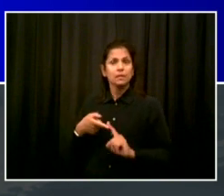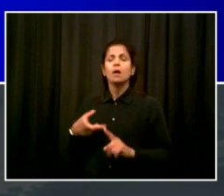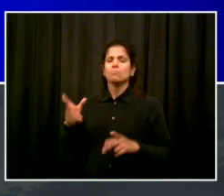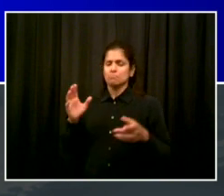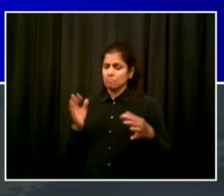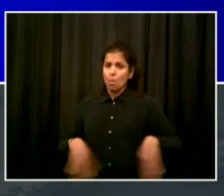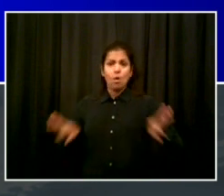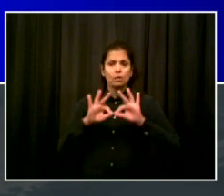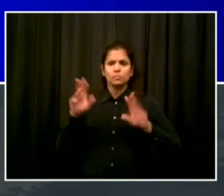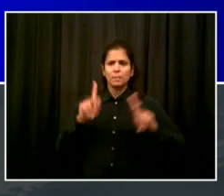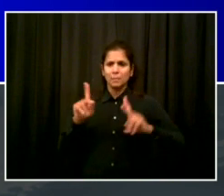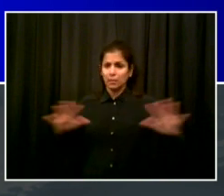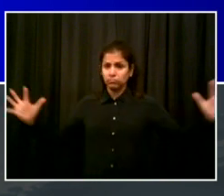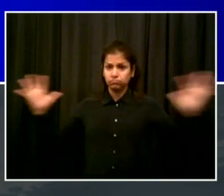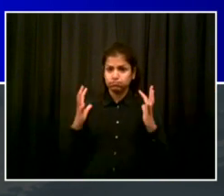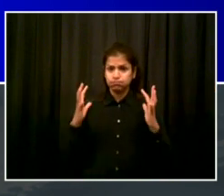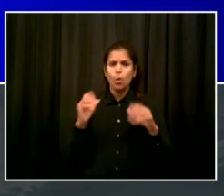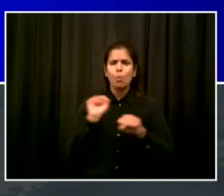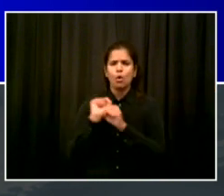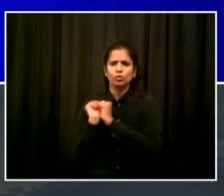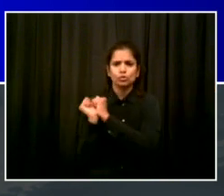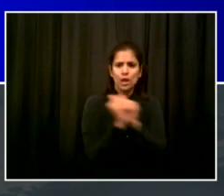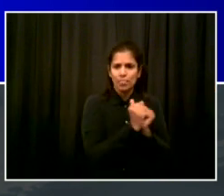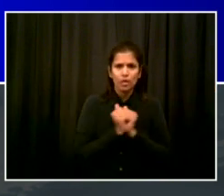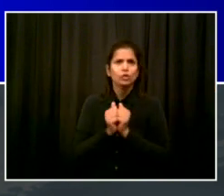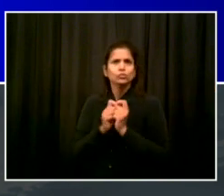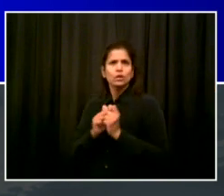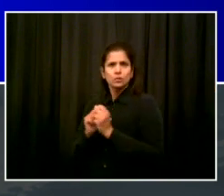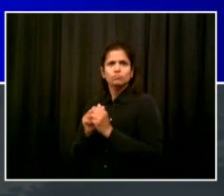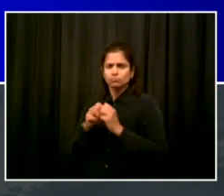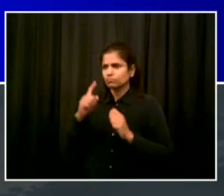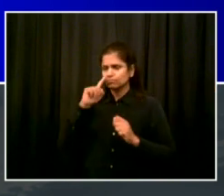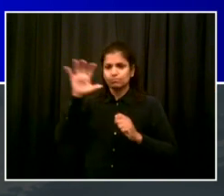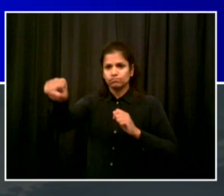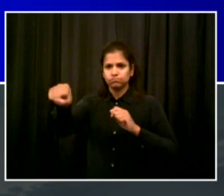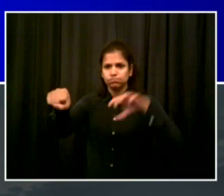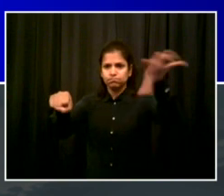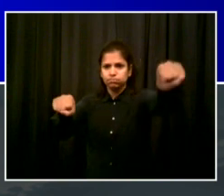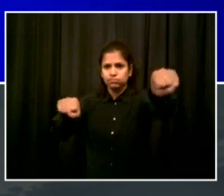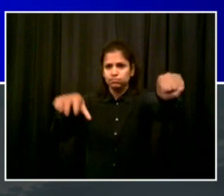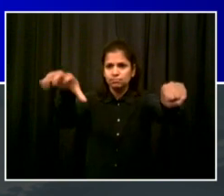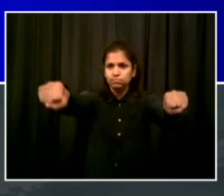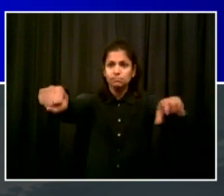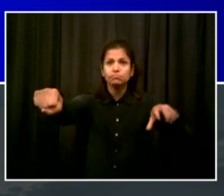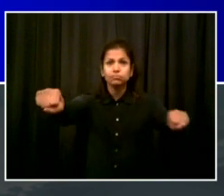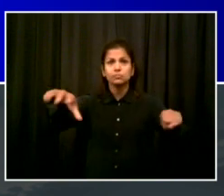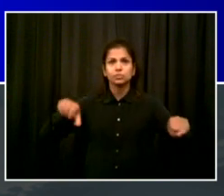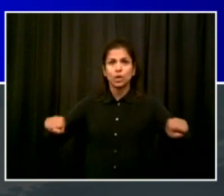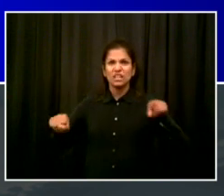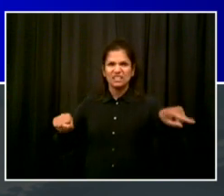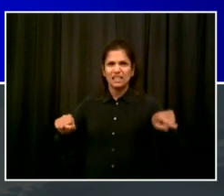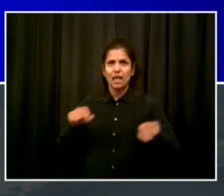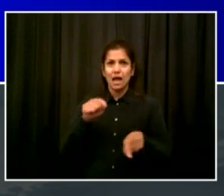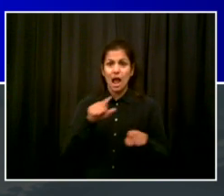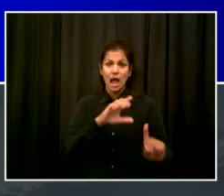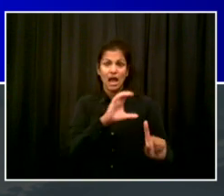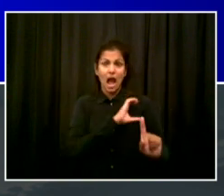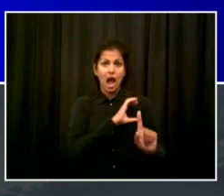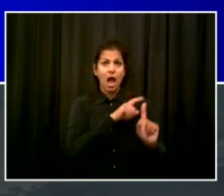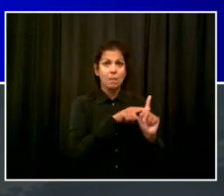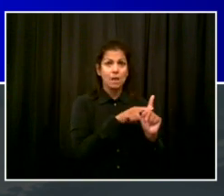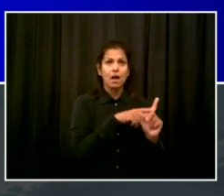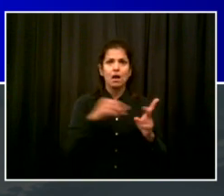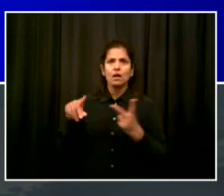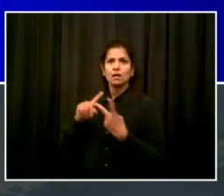that combination, police in the right way, in the right place, in the right number, with community support,